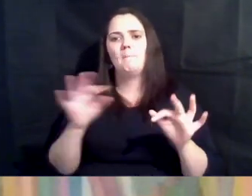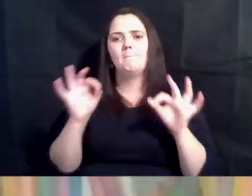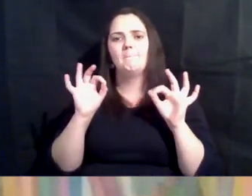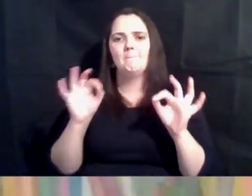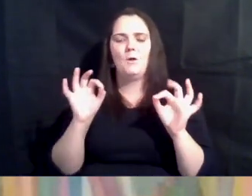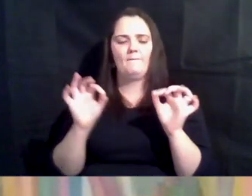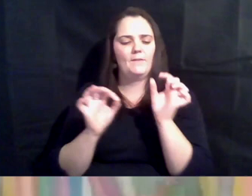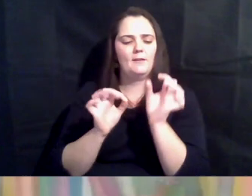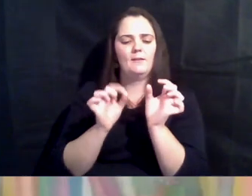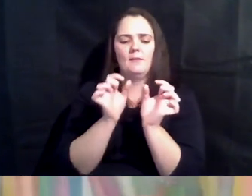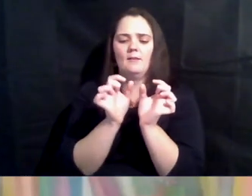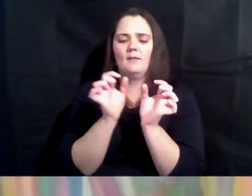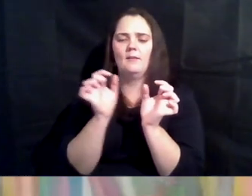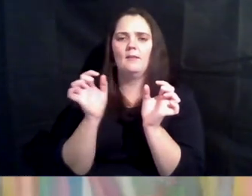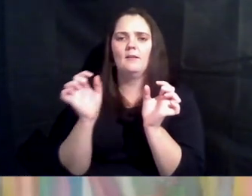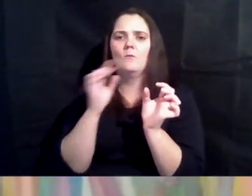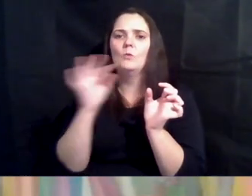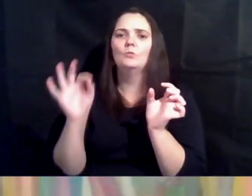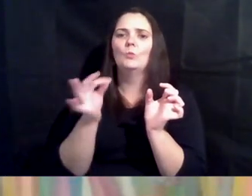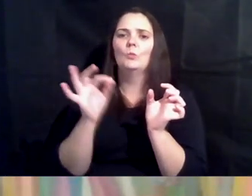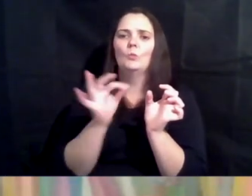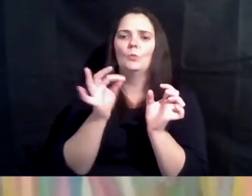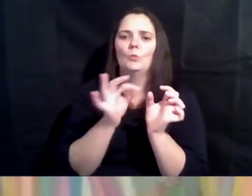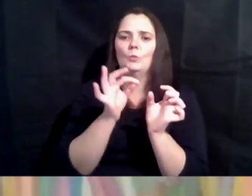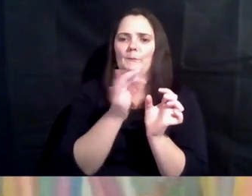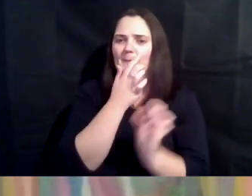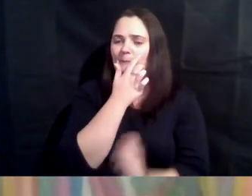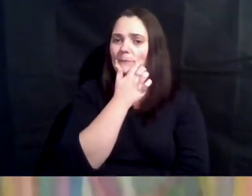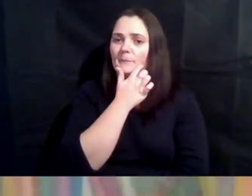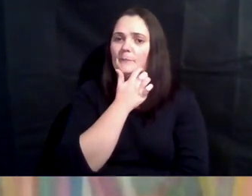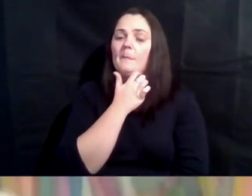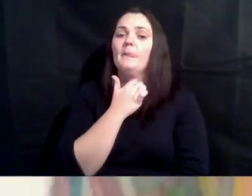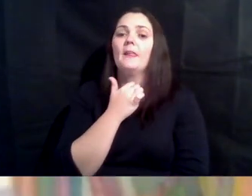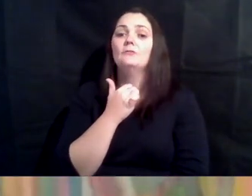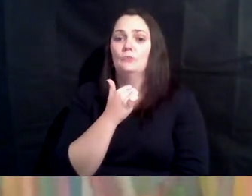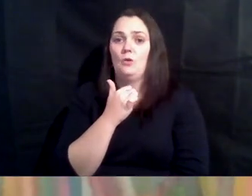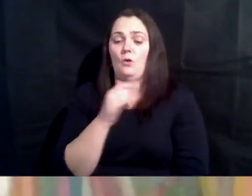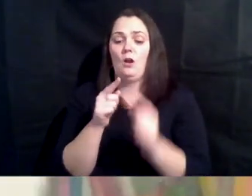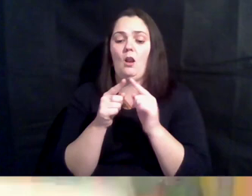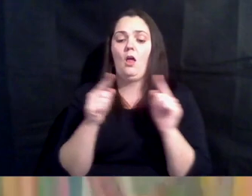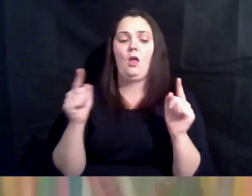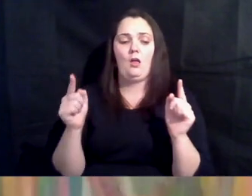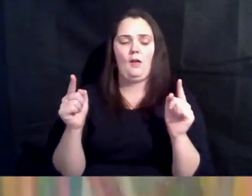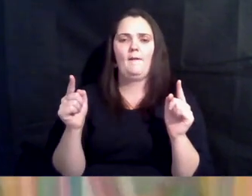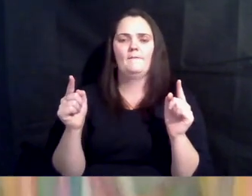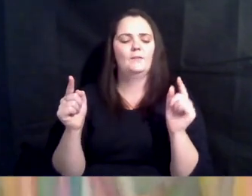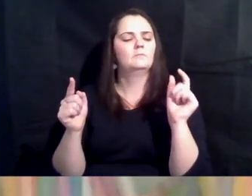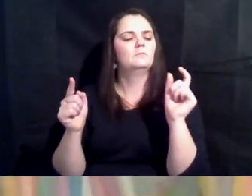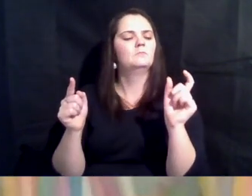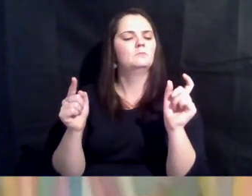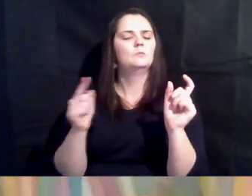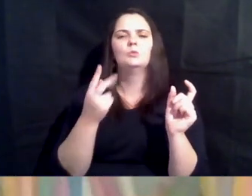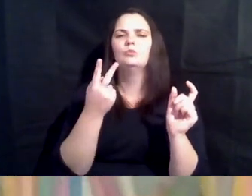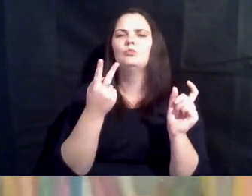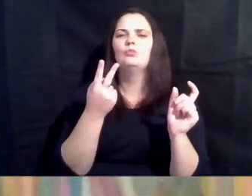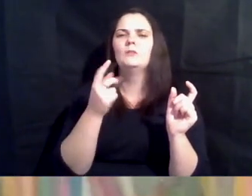zines. So I'm just going to measure 2 centimeters down from, so I've got my center line here, and I'm just going to make a